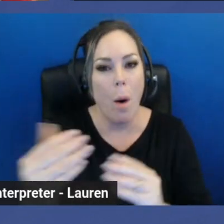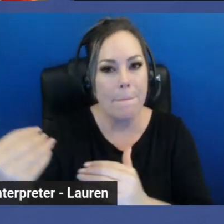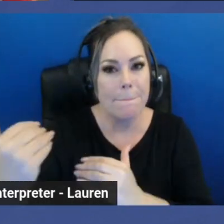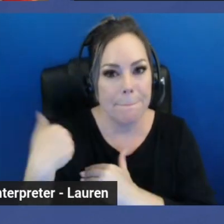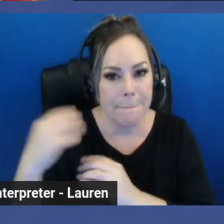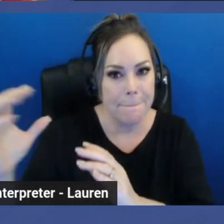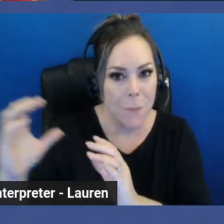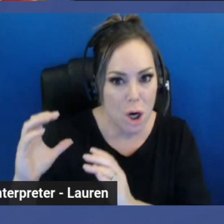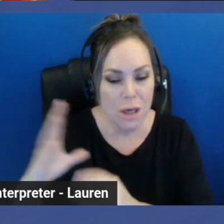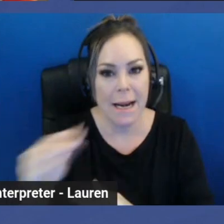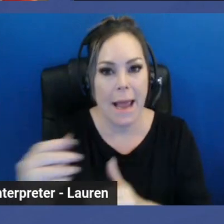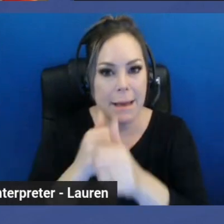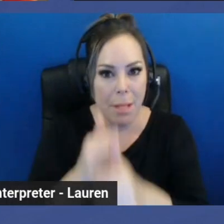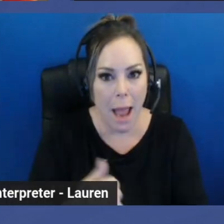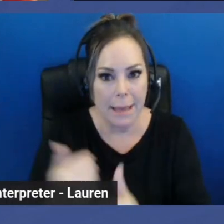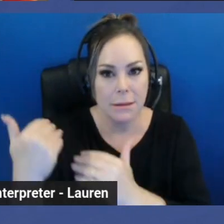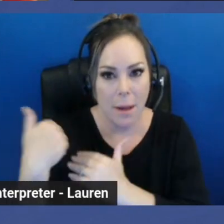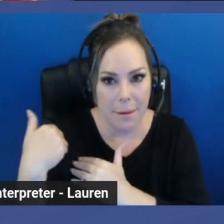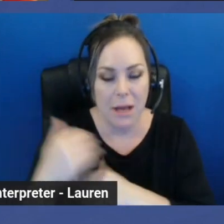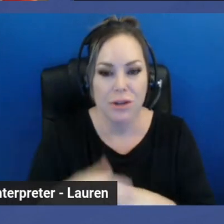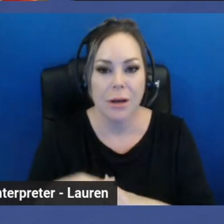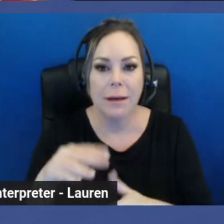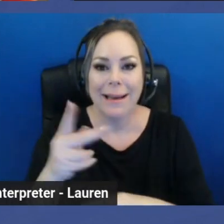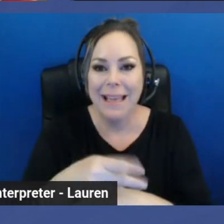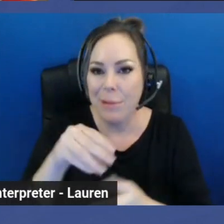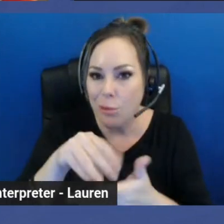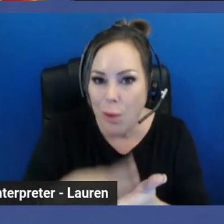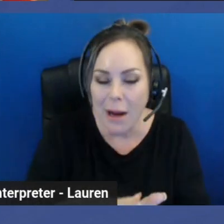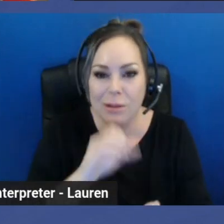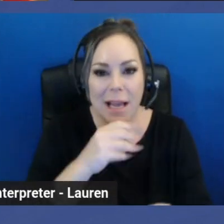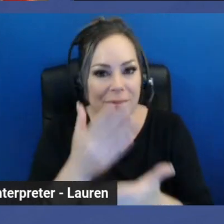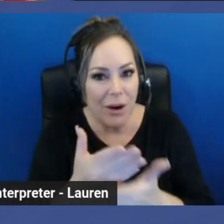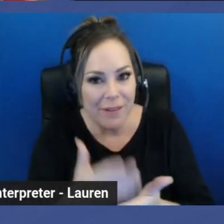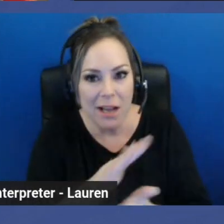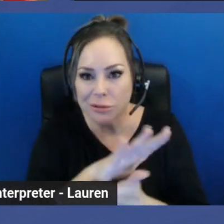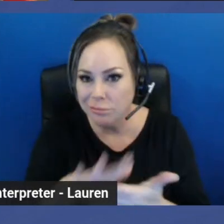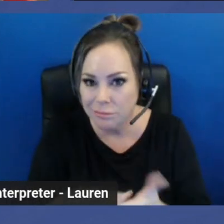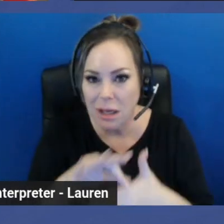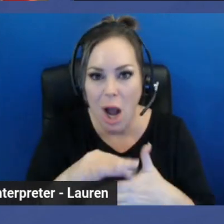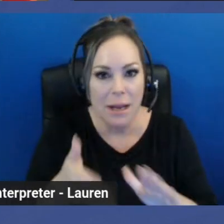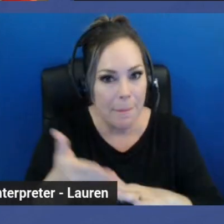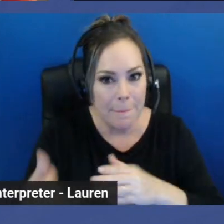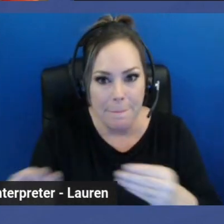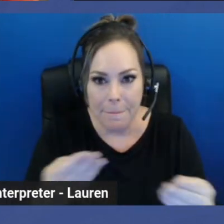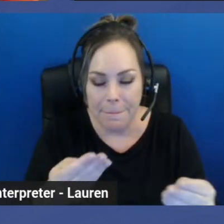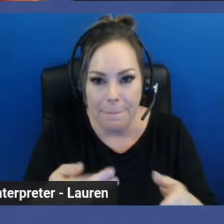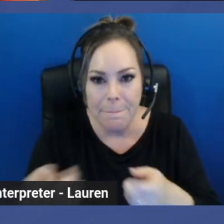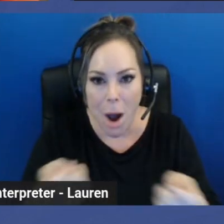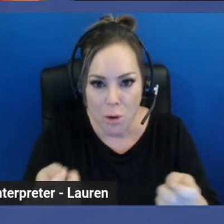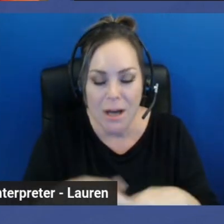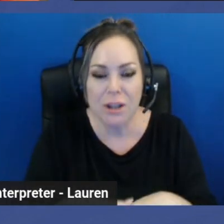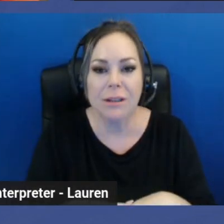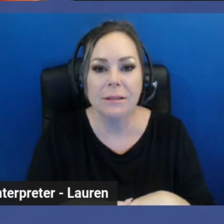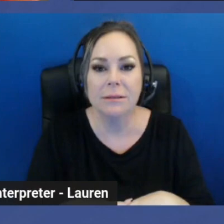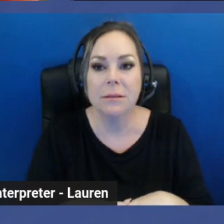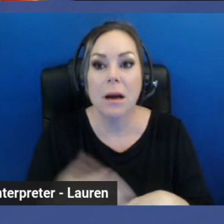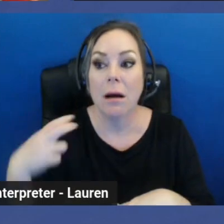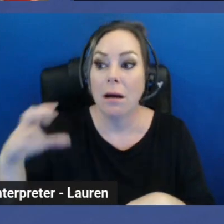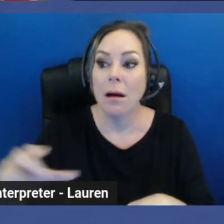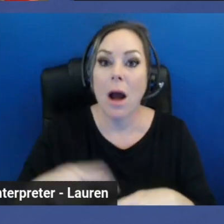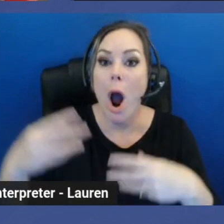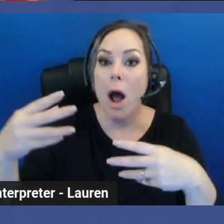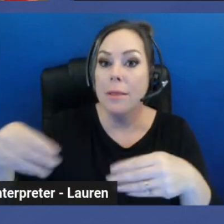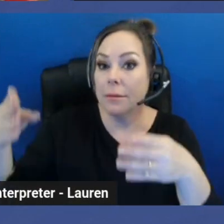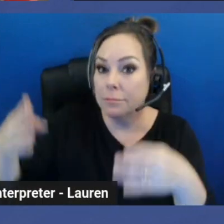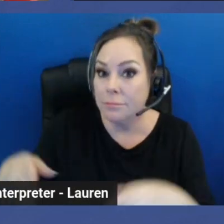burdens and compliance obligations, records keeping, age verification, content moderation obligations on the merchants or